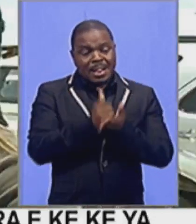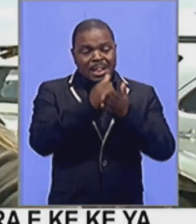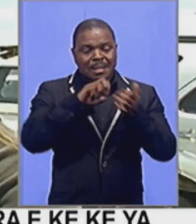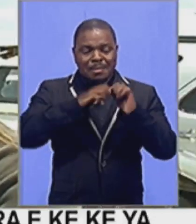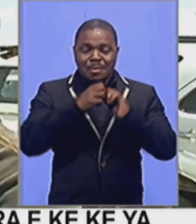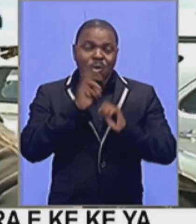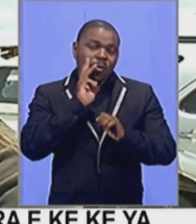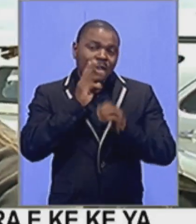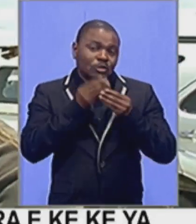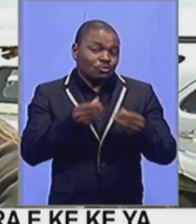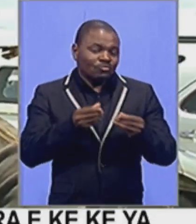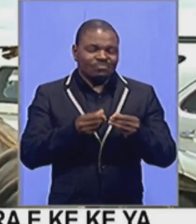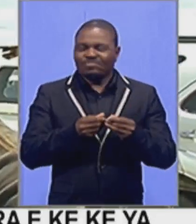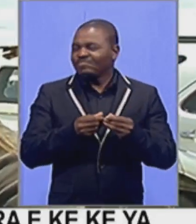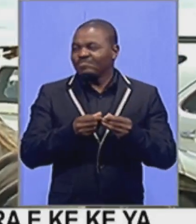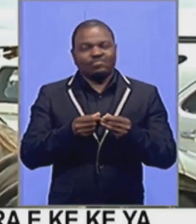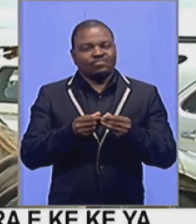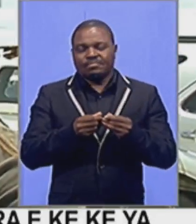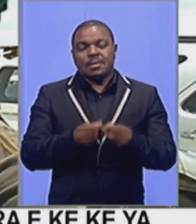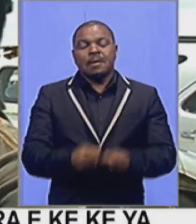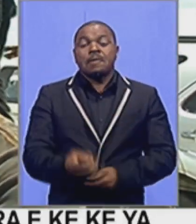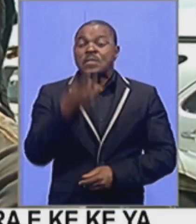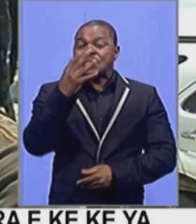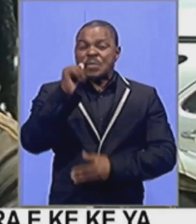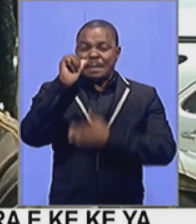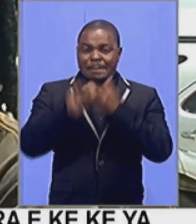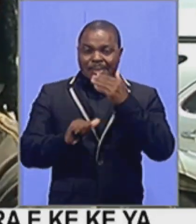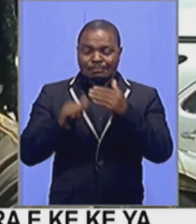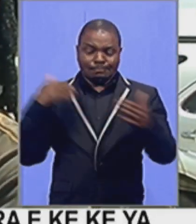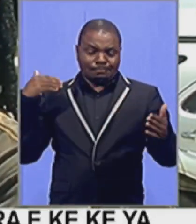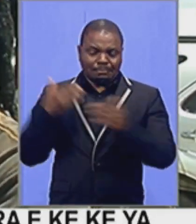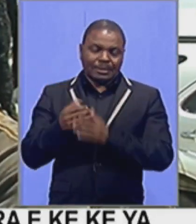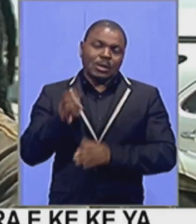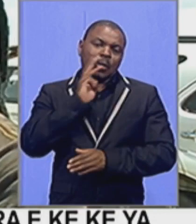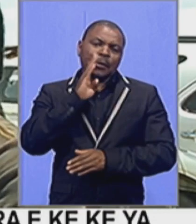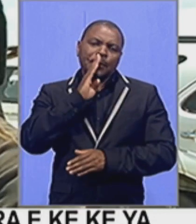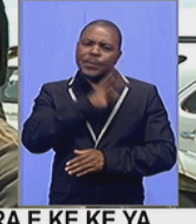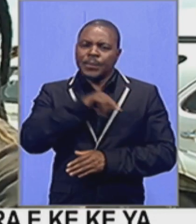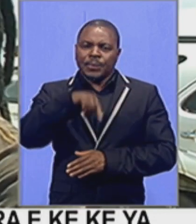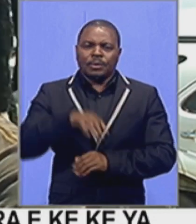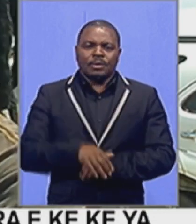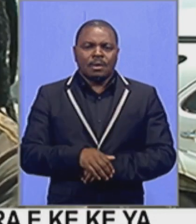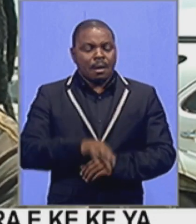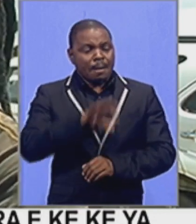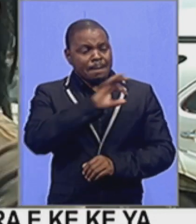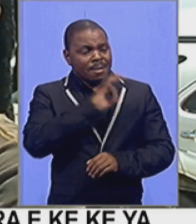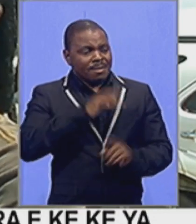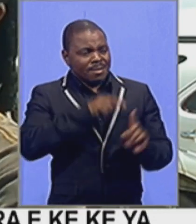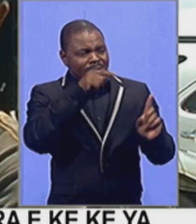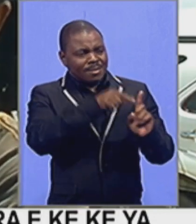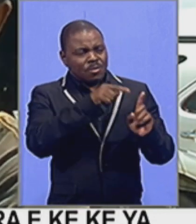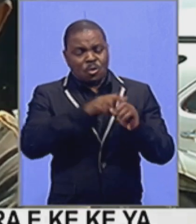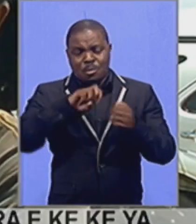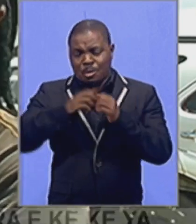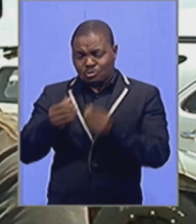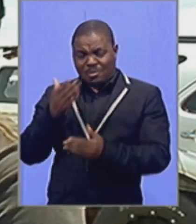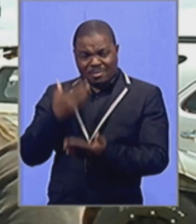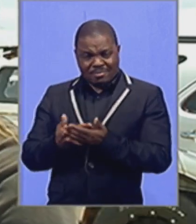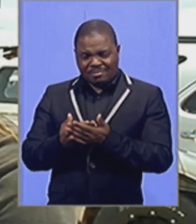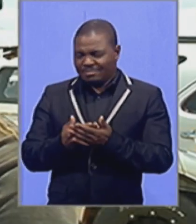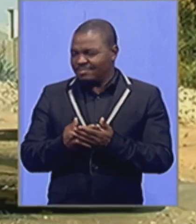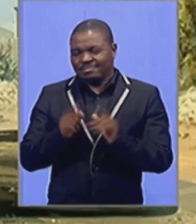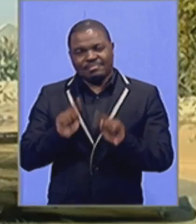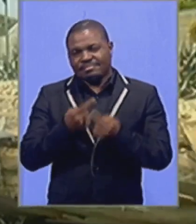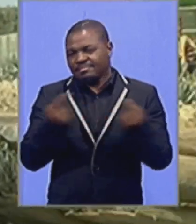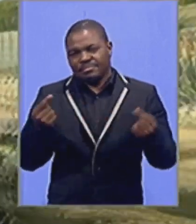le 4 months ka moka re sene metsi mo sešego. So I get tshepe meyara tabanyana ye ki ya metsi o ta solve because of ke gale re ya